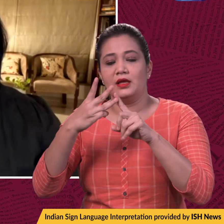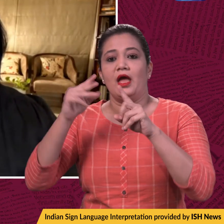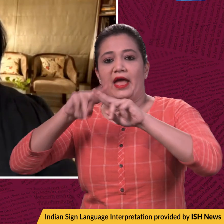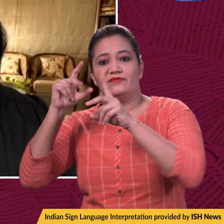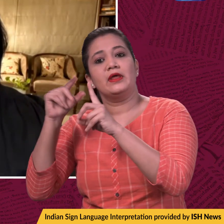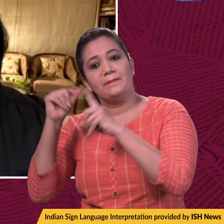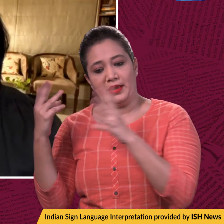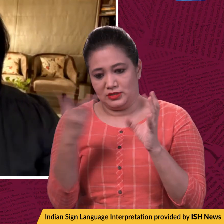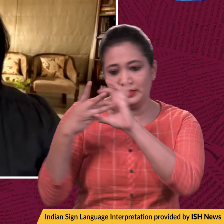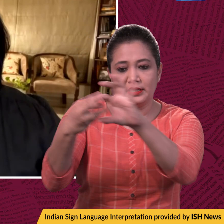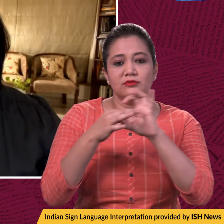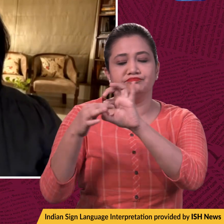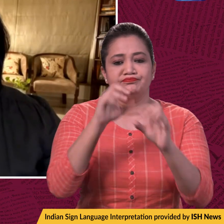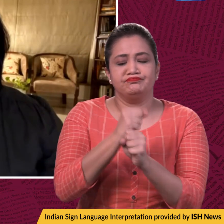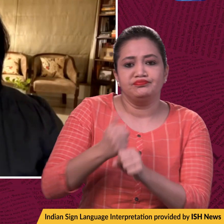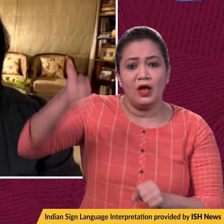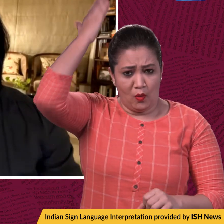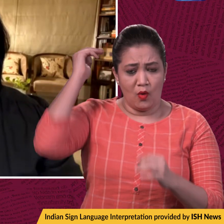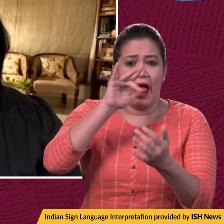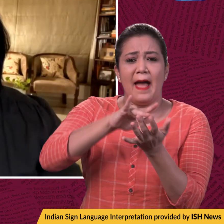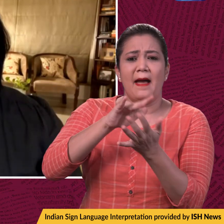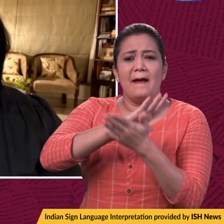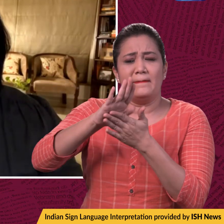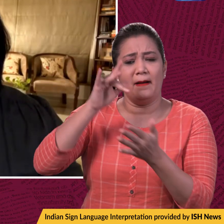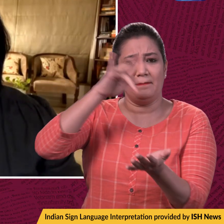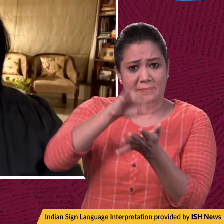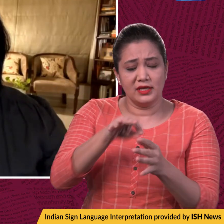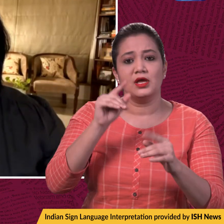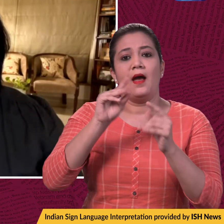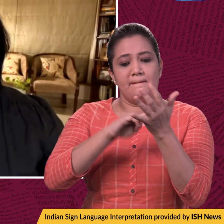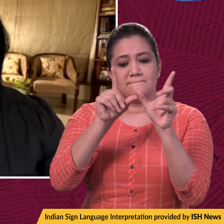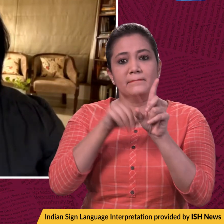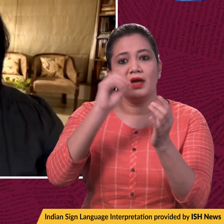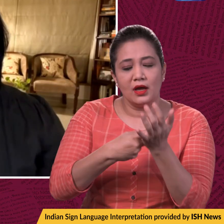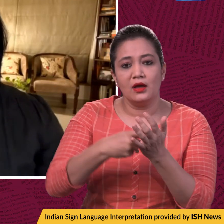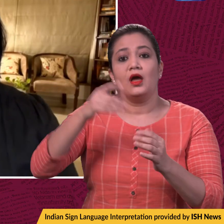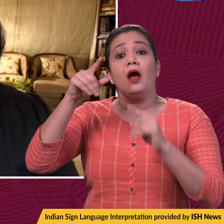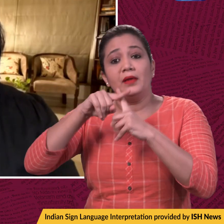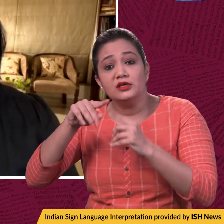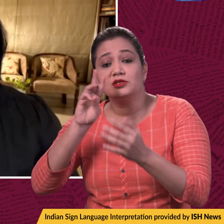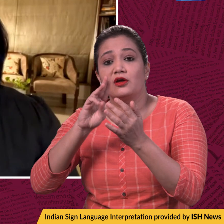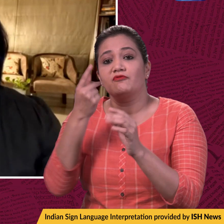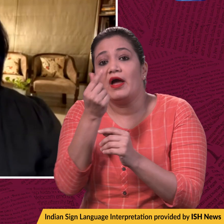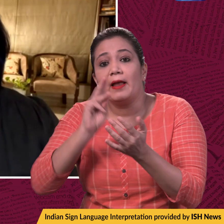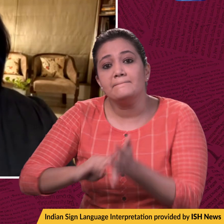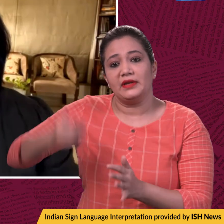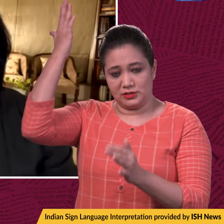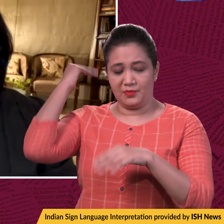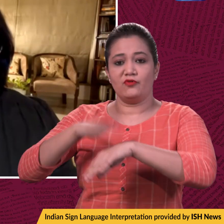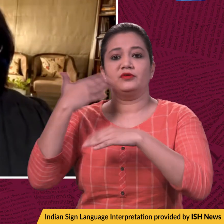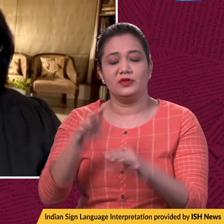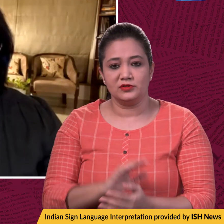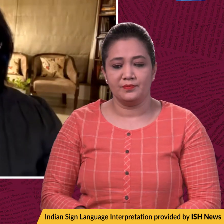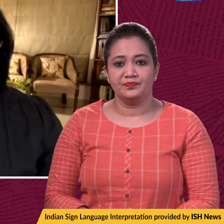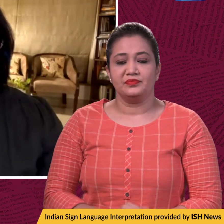Free Democratic Party. He's the former mayor of Hamburg and finance minister in Angela Merkel's term. Remember, Angela